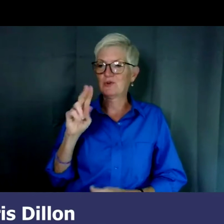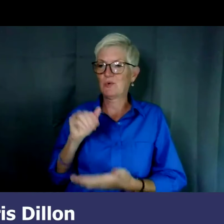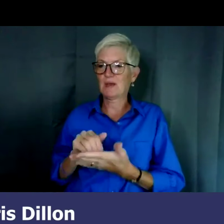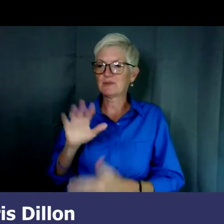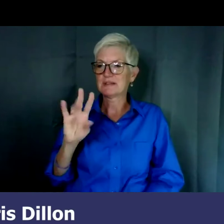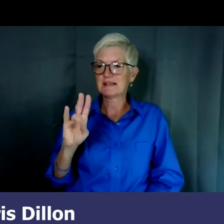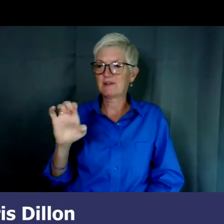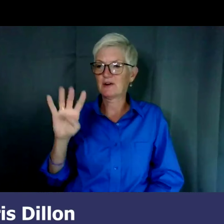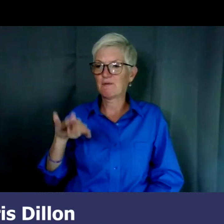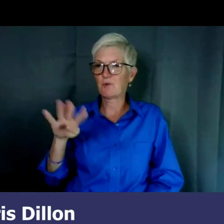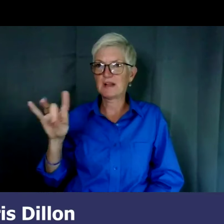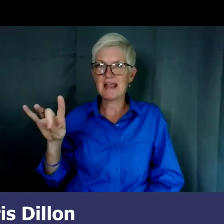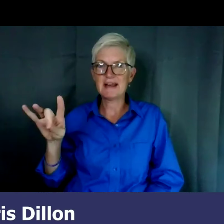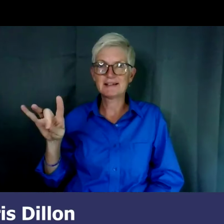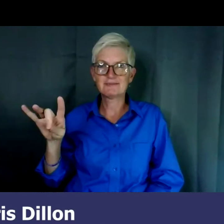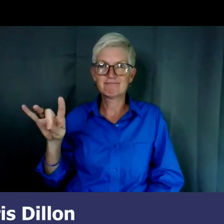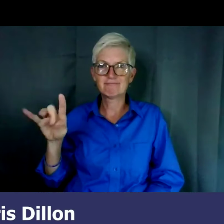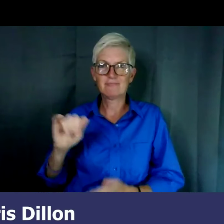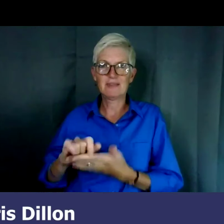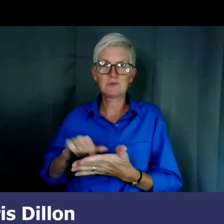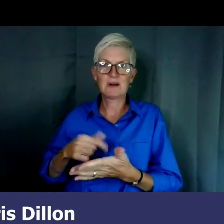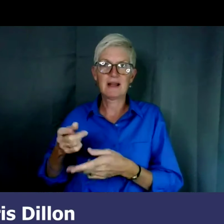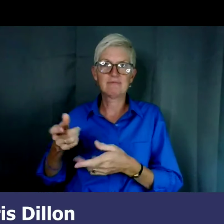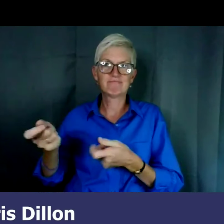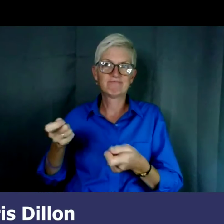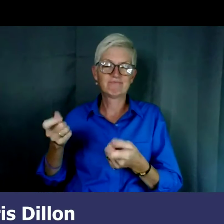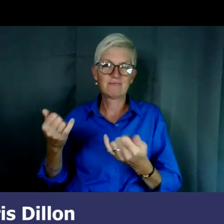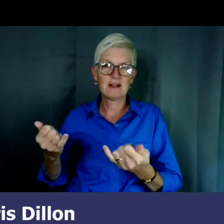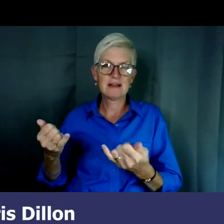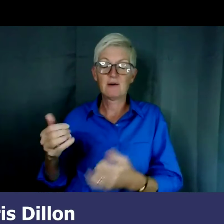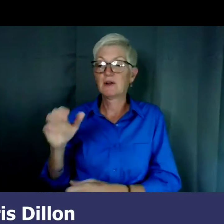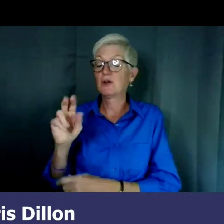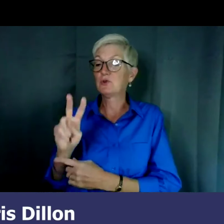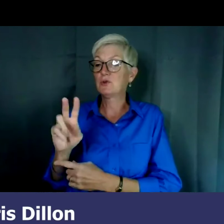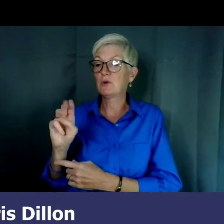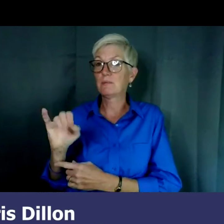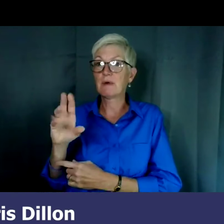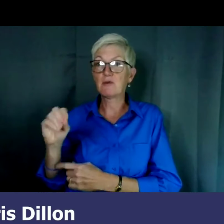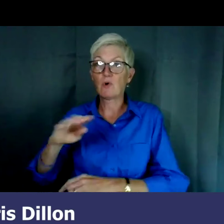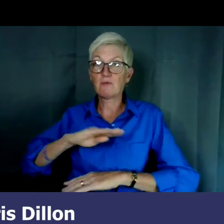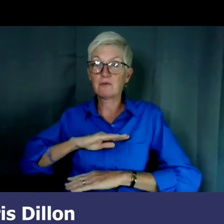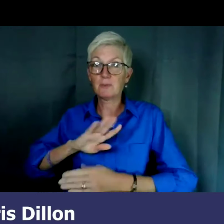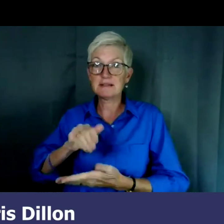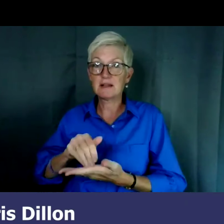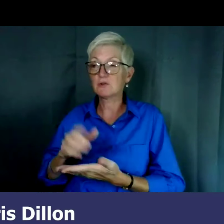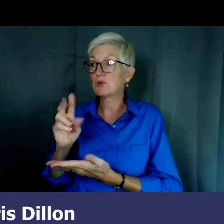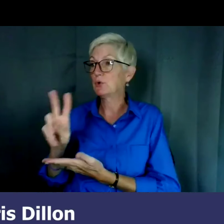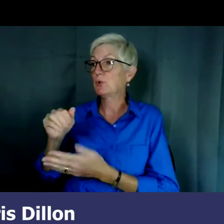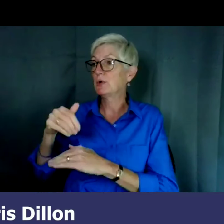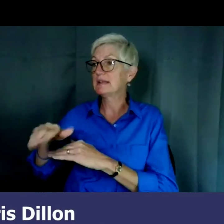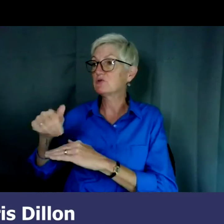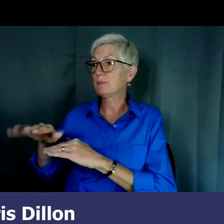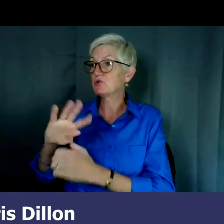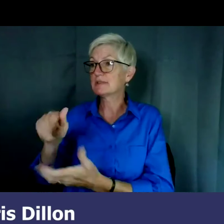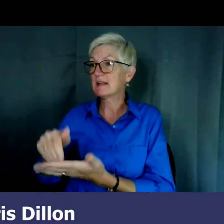2,748 stores I have right now. Two micro-fulfillment centers and two distribution centers. So it's what they're doing